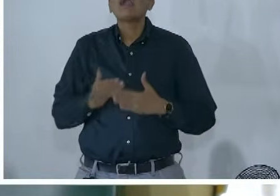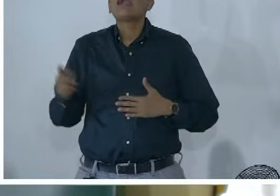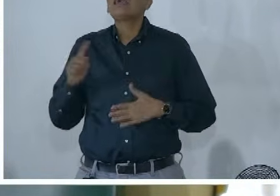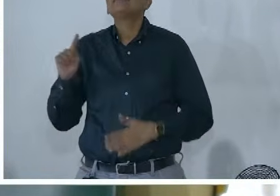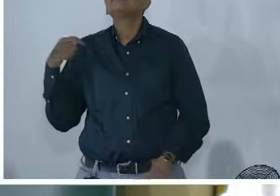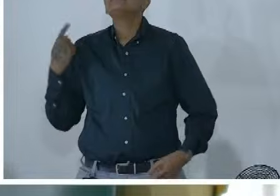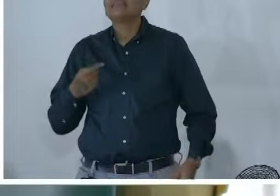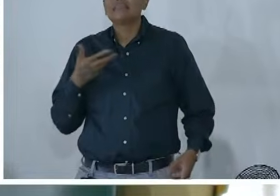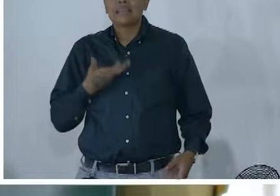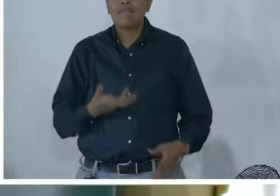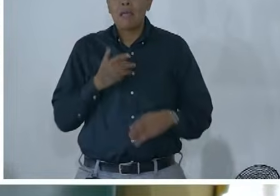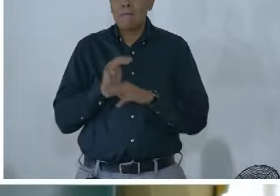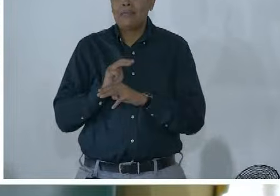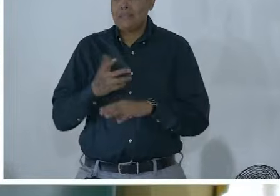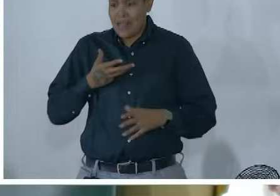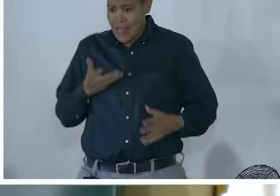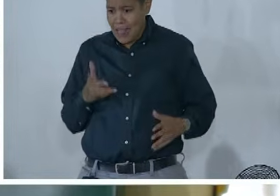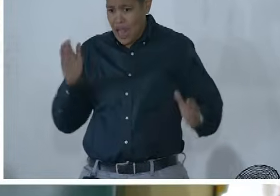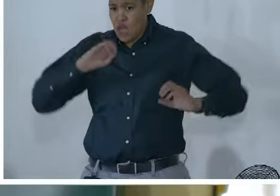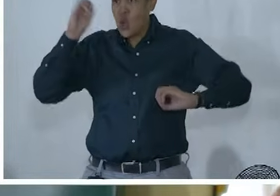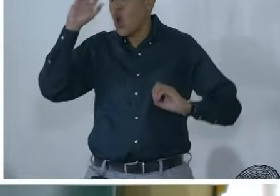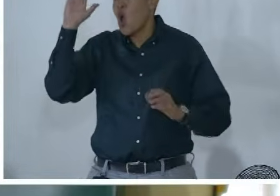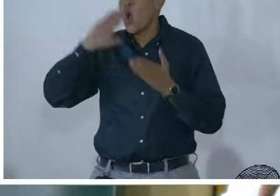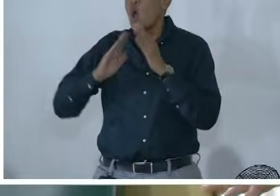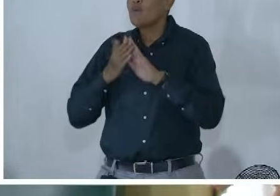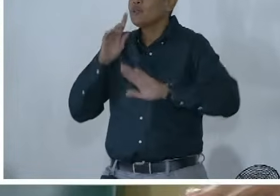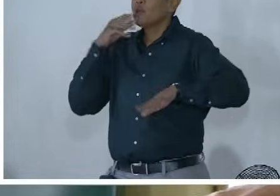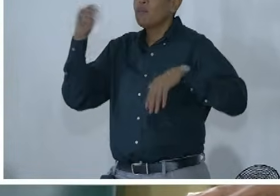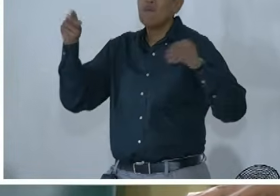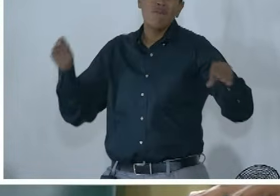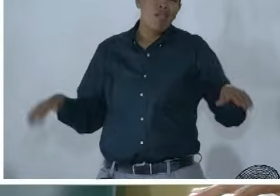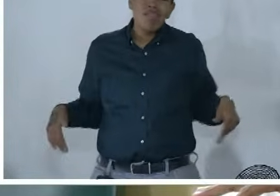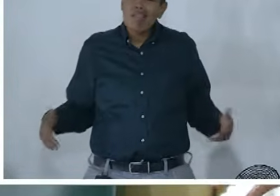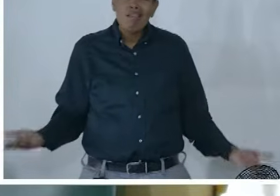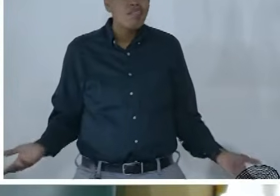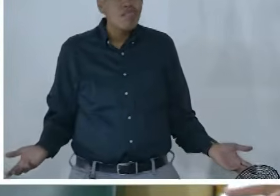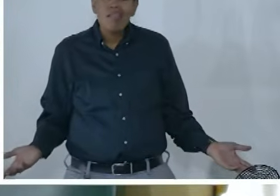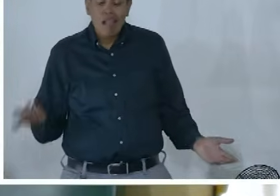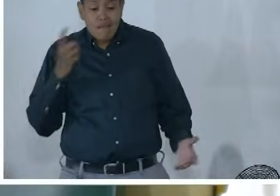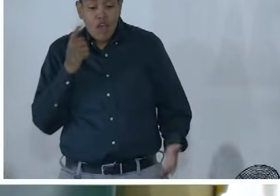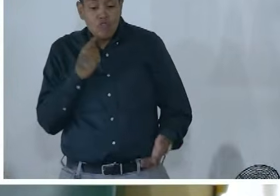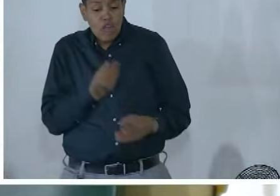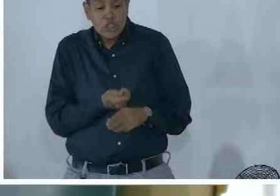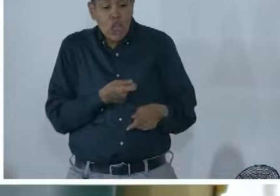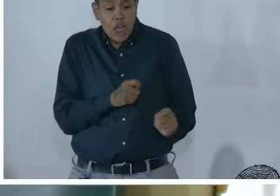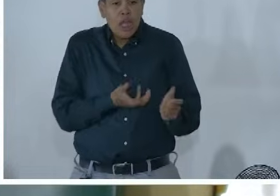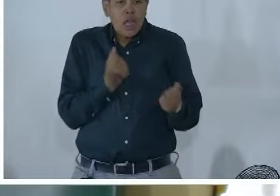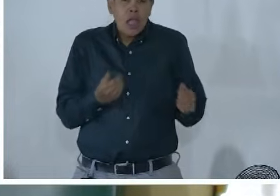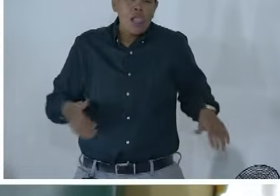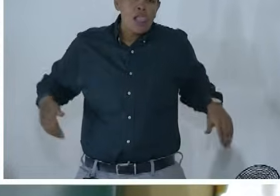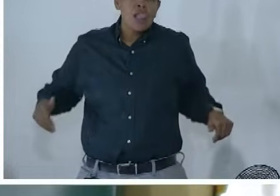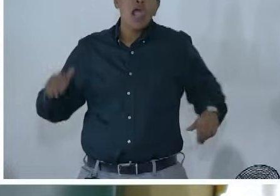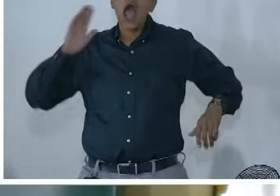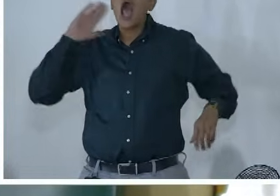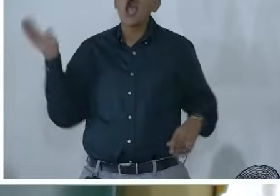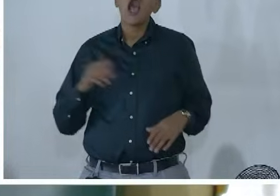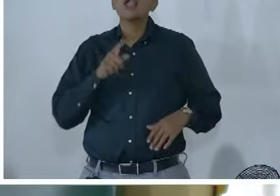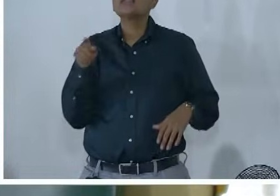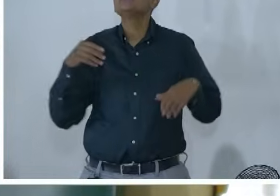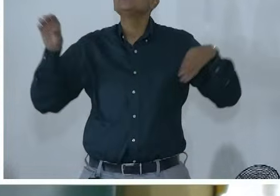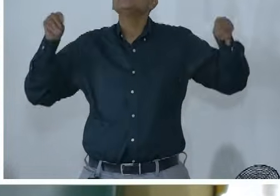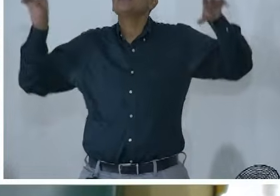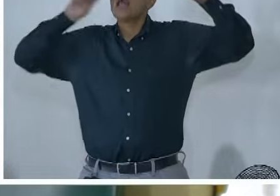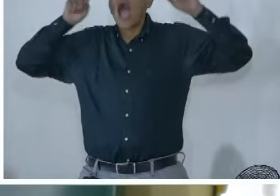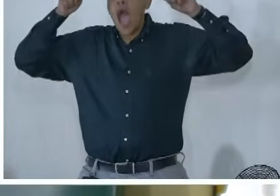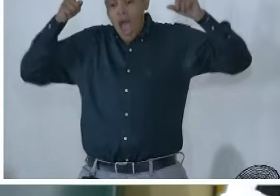since I've been minister, no community has been relocated for bauxite mining. All of these relocations